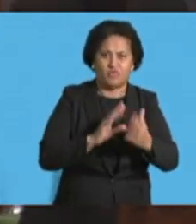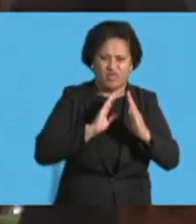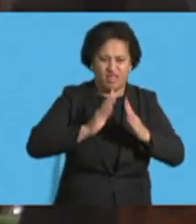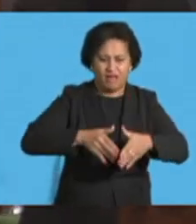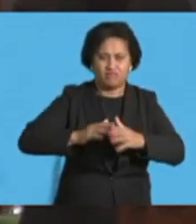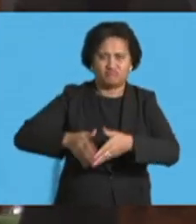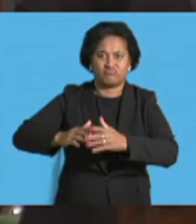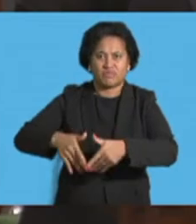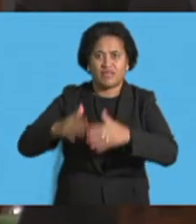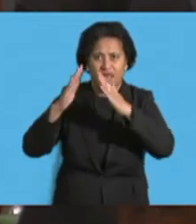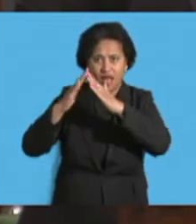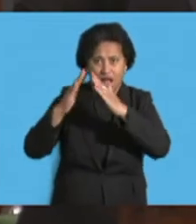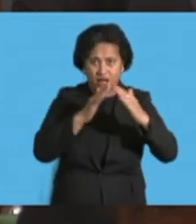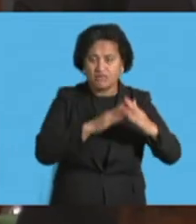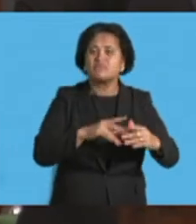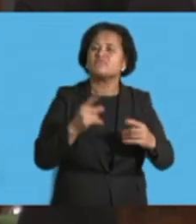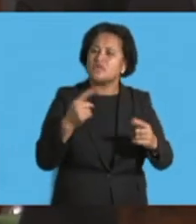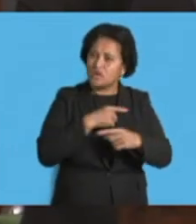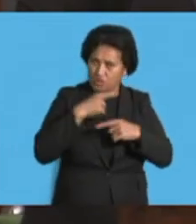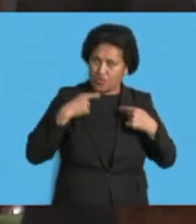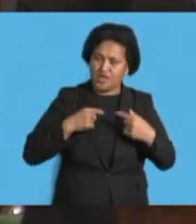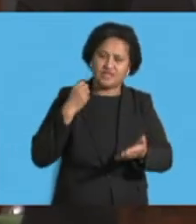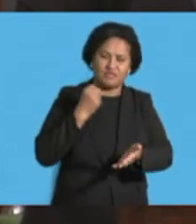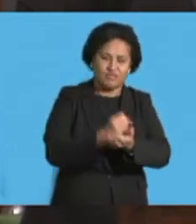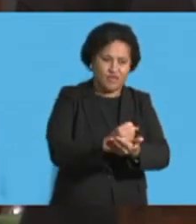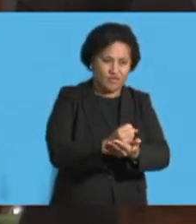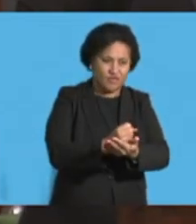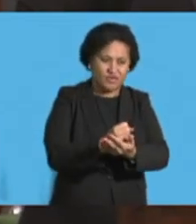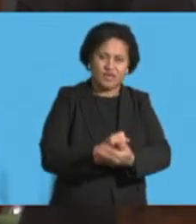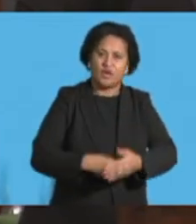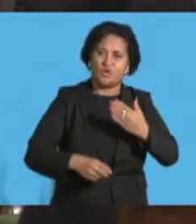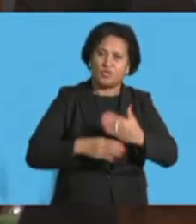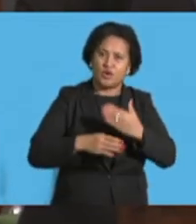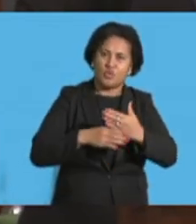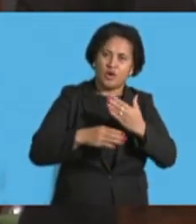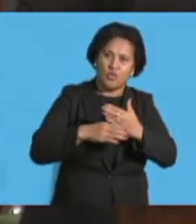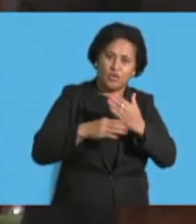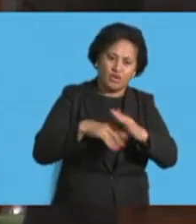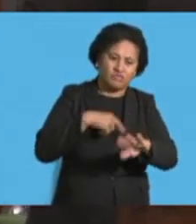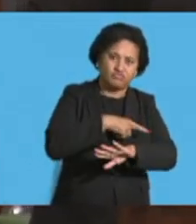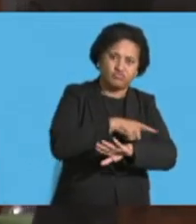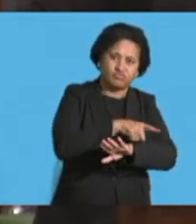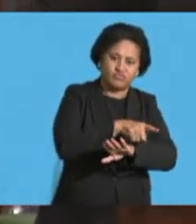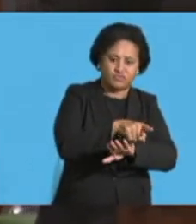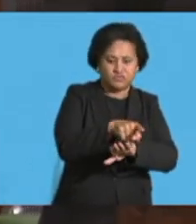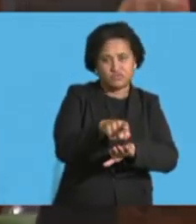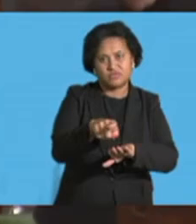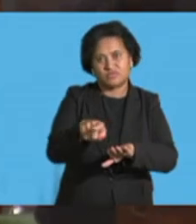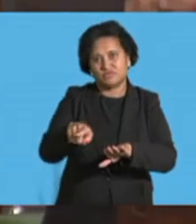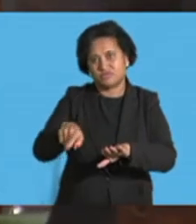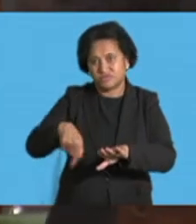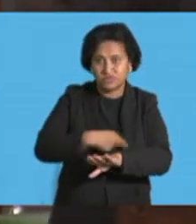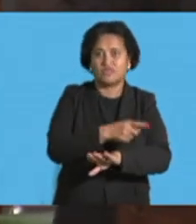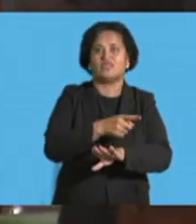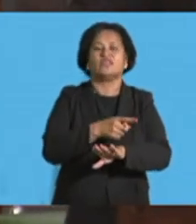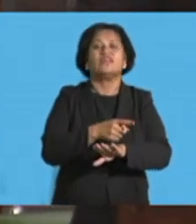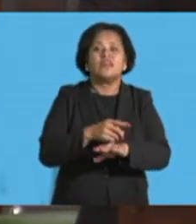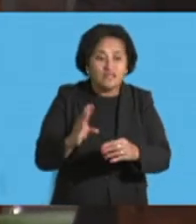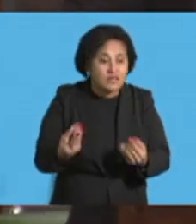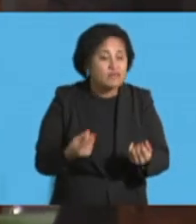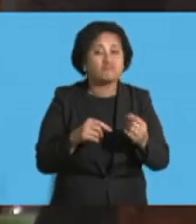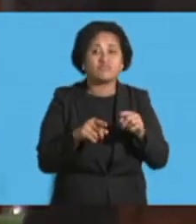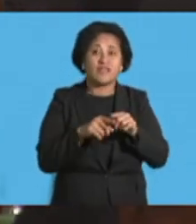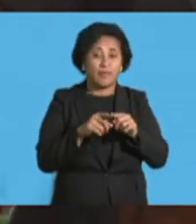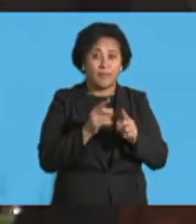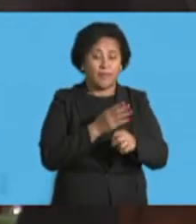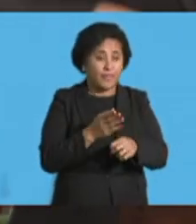served clients in affected areas, sometimes working till the next day, and that too with joy. Madam Speaker, when Honourable Pramod Chand